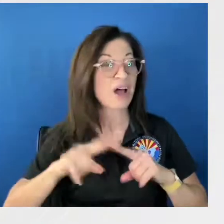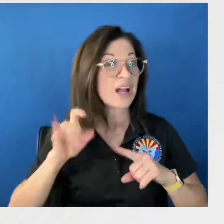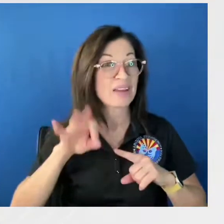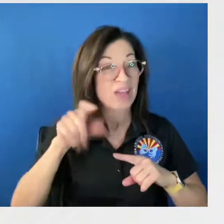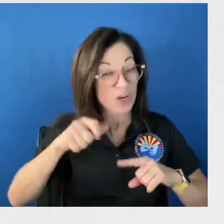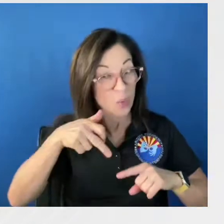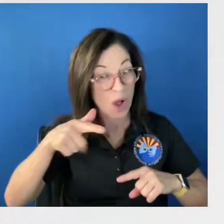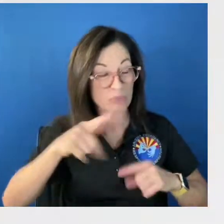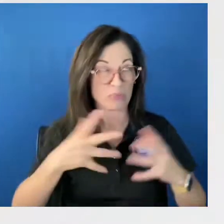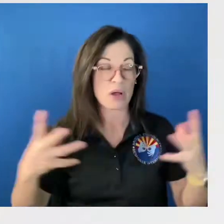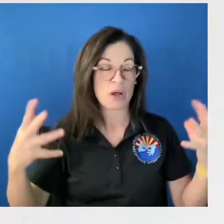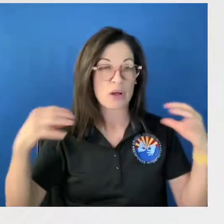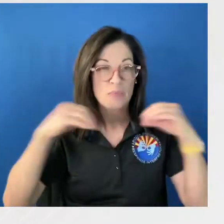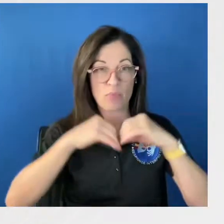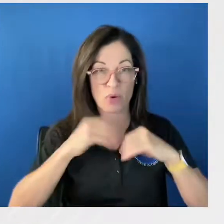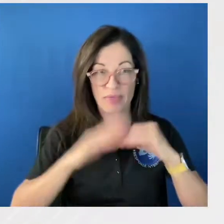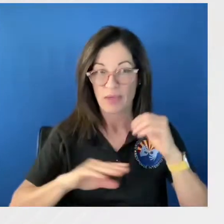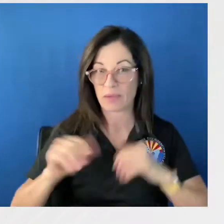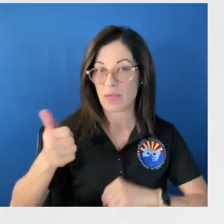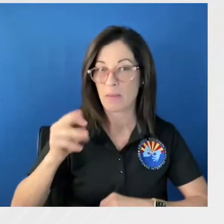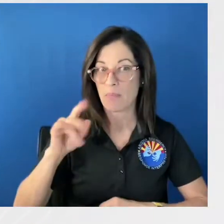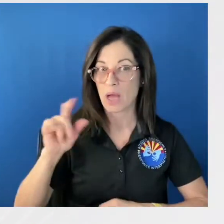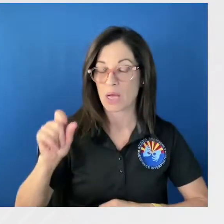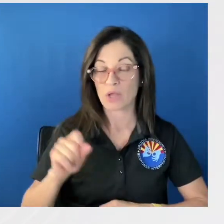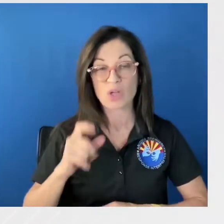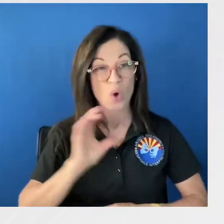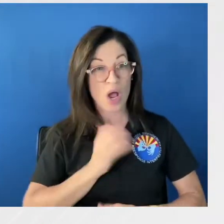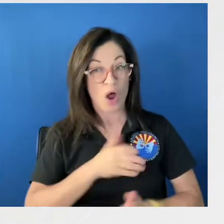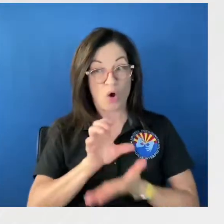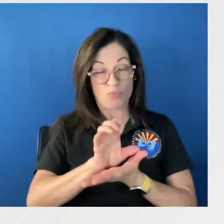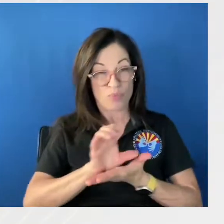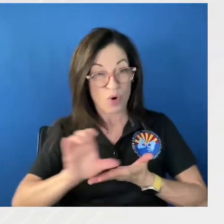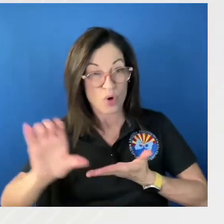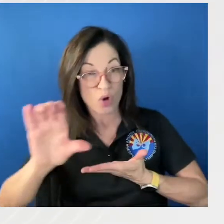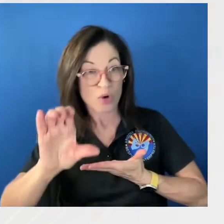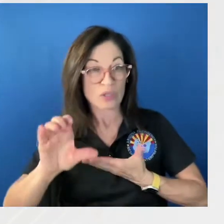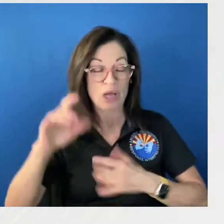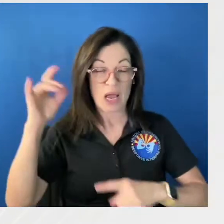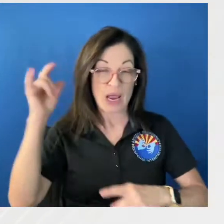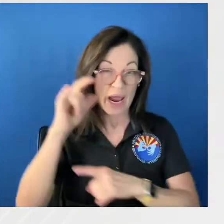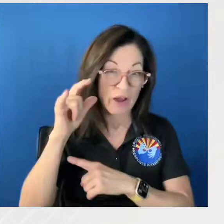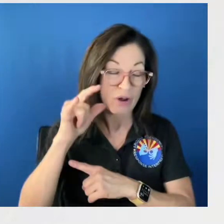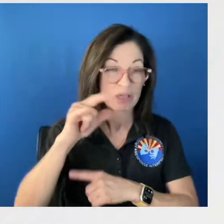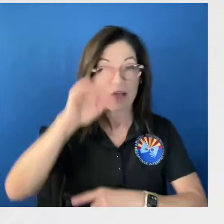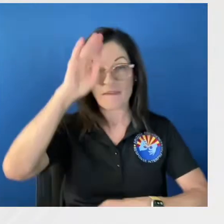So it's very, very difficult for our bulldozers, aircraft, and guys on the fire engine to try to